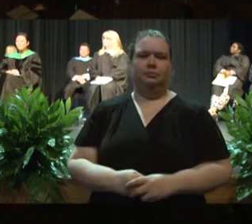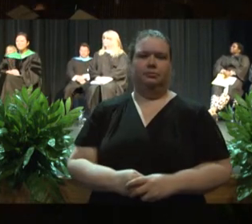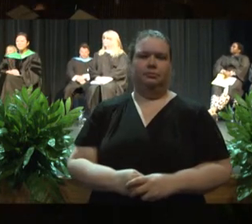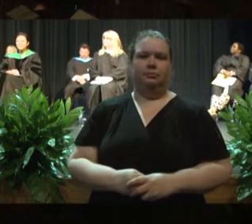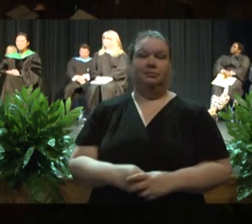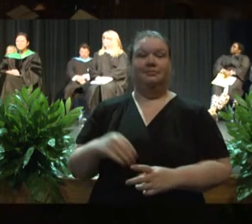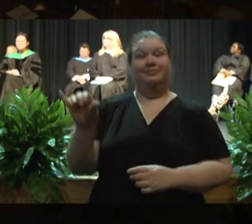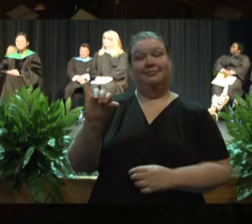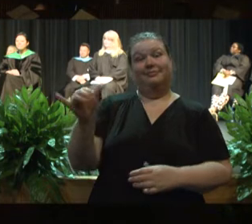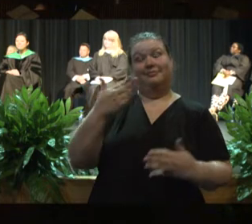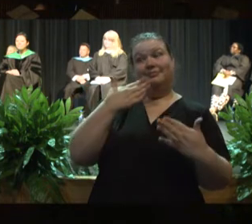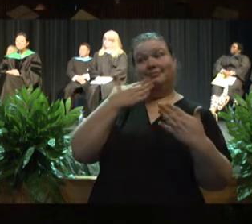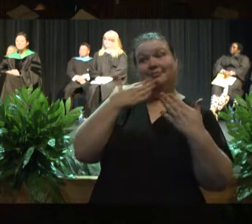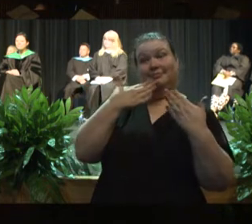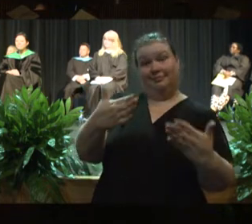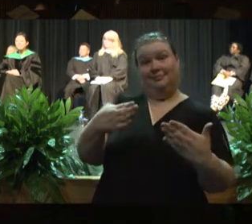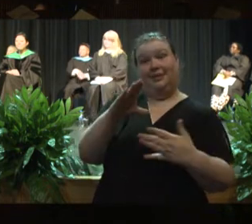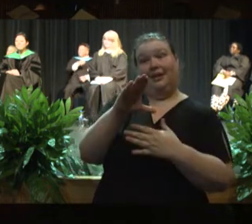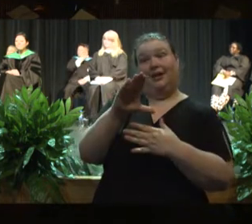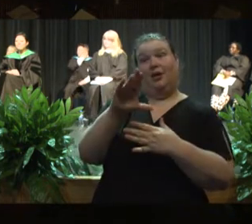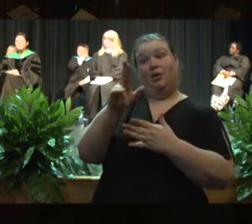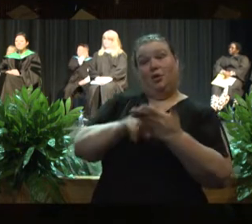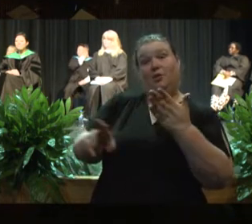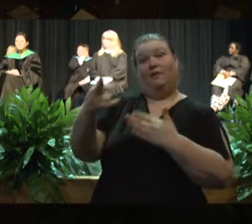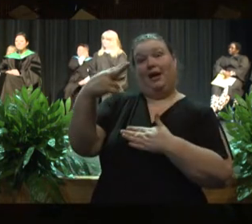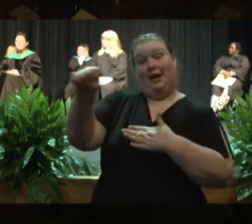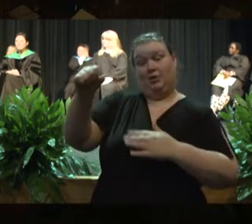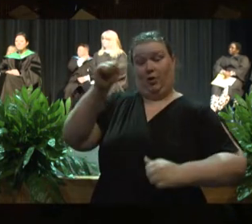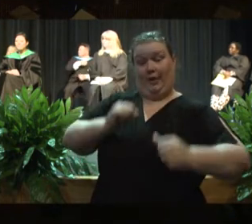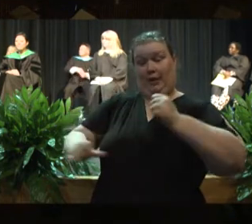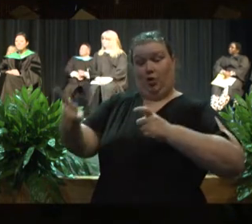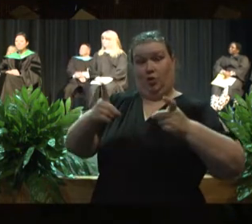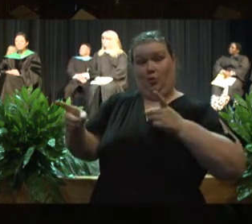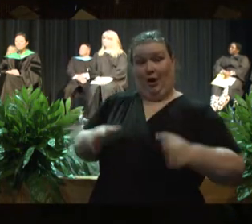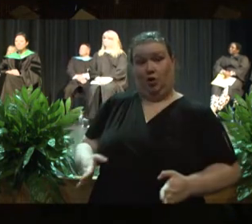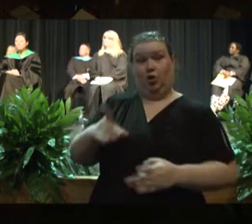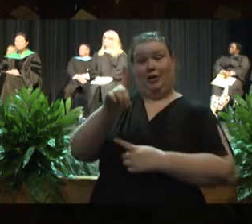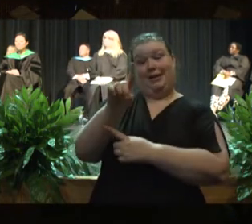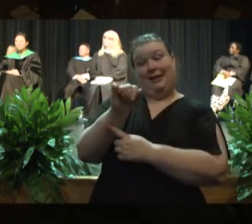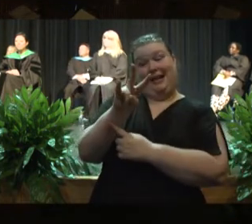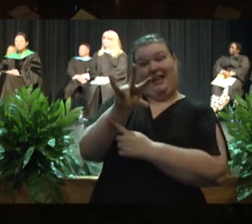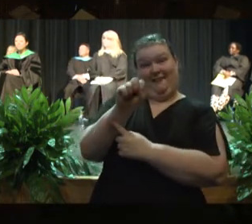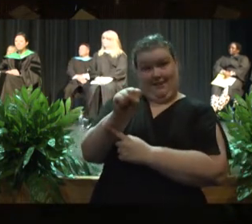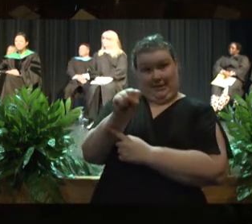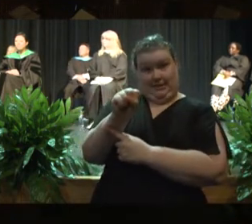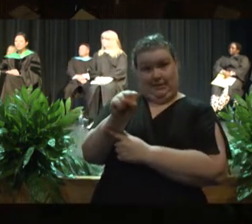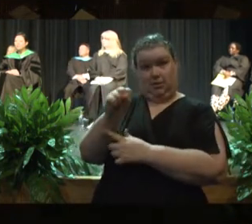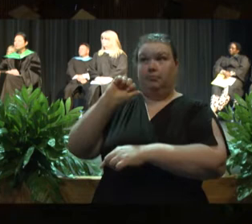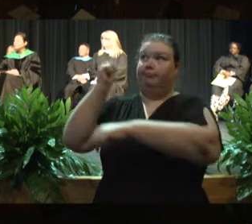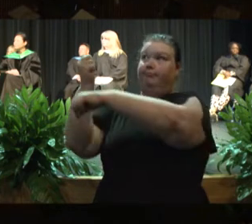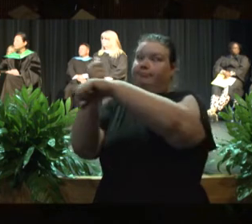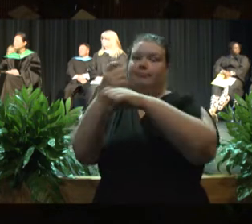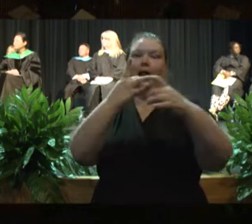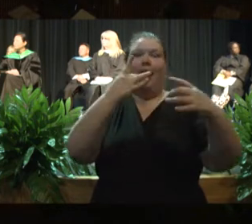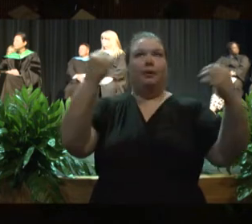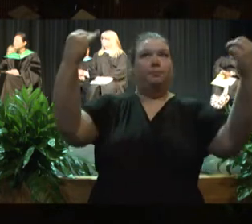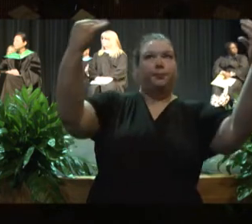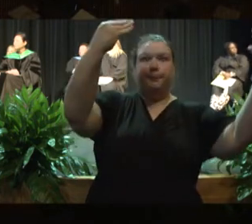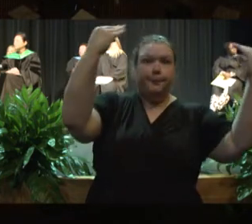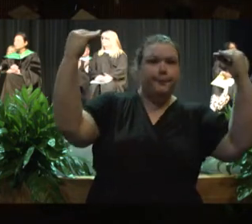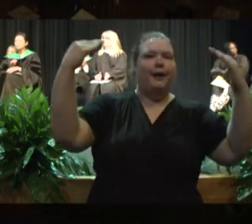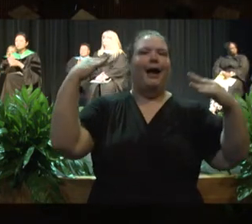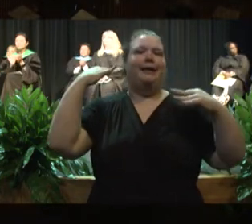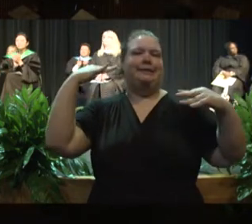Thank you also to Ms. Catherine Davis, University High School's Theater Director, for overseeing our lights and sound for